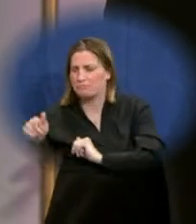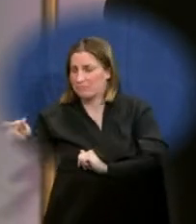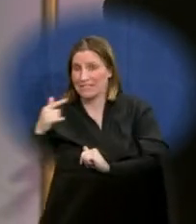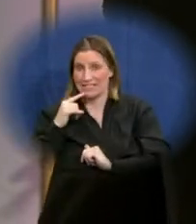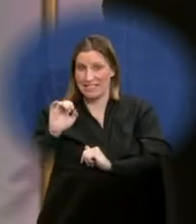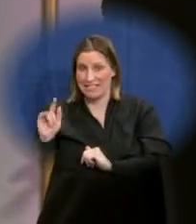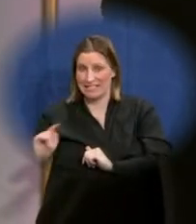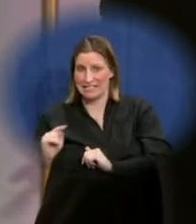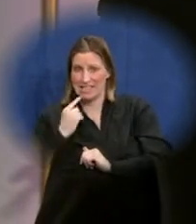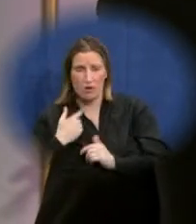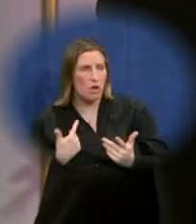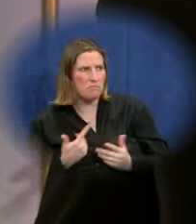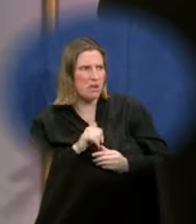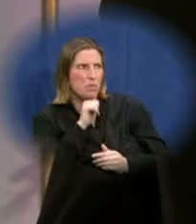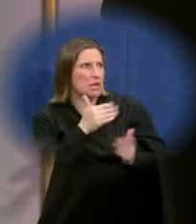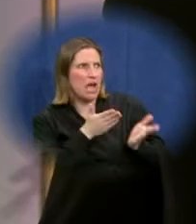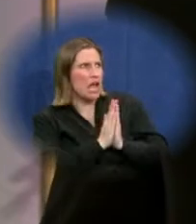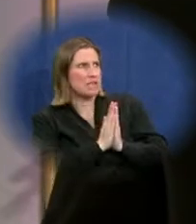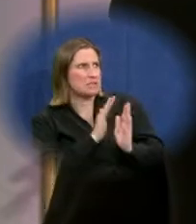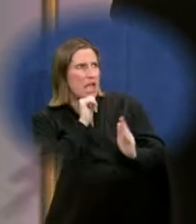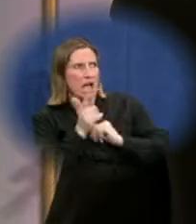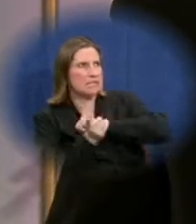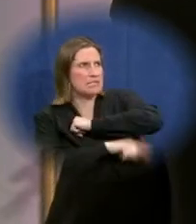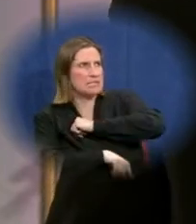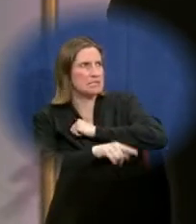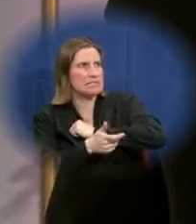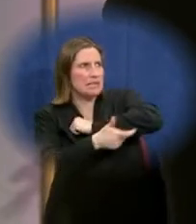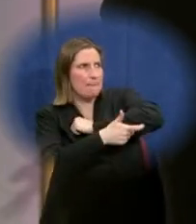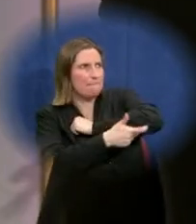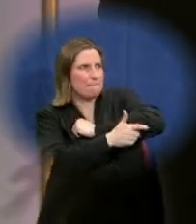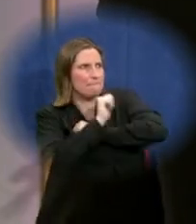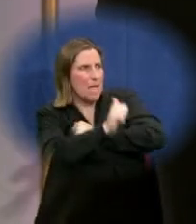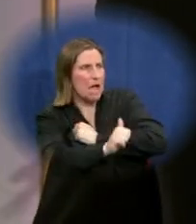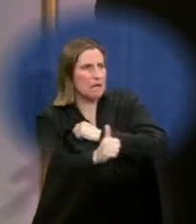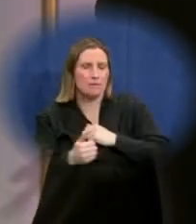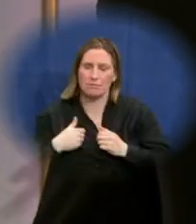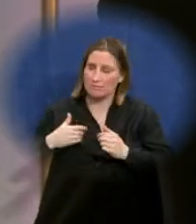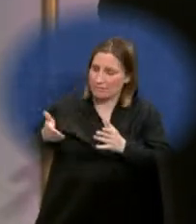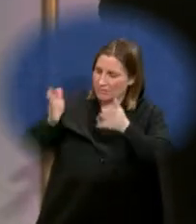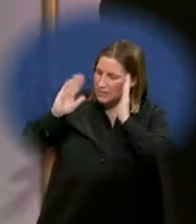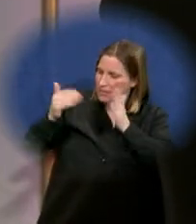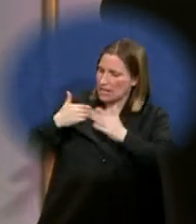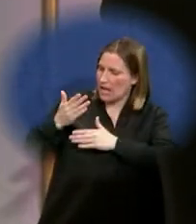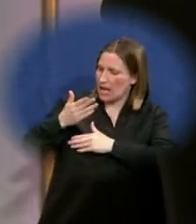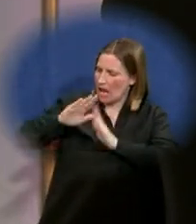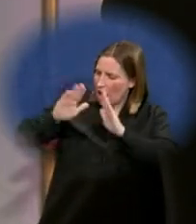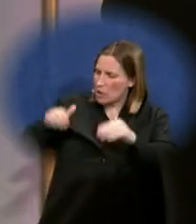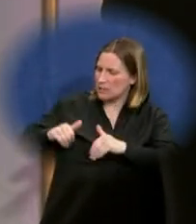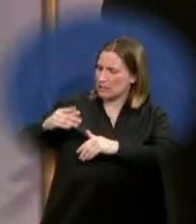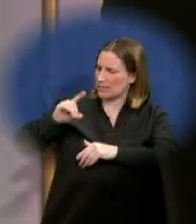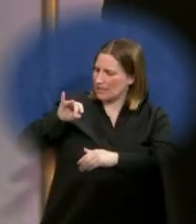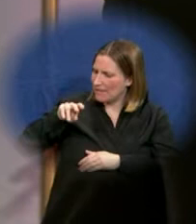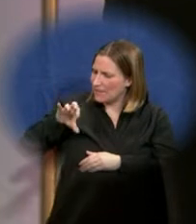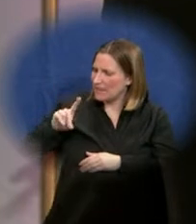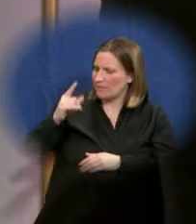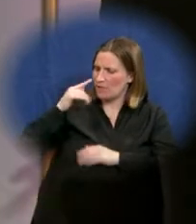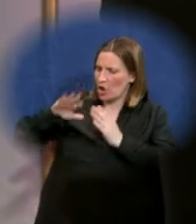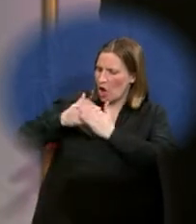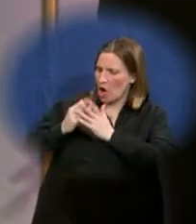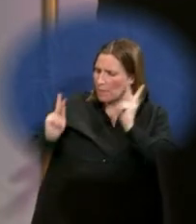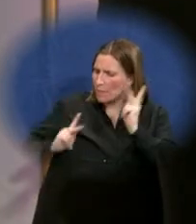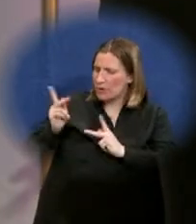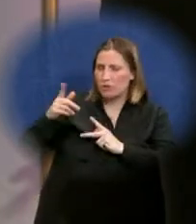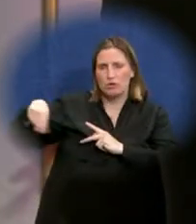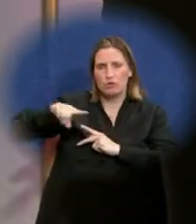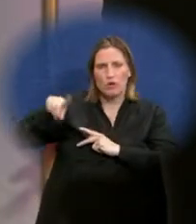Lord." Then Isaiah said, "Listen, O house of David. Is it not enough for you to, you weary people? Must